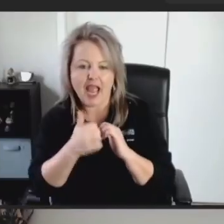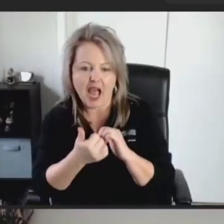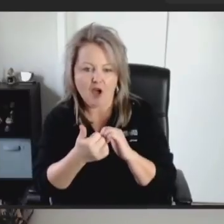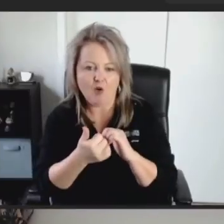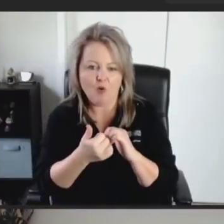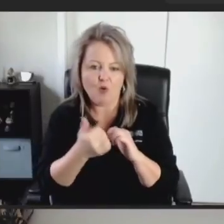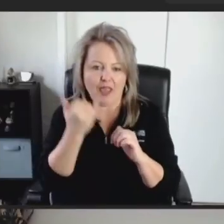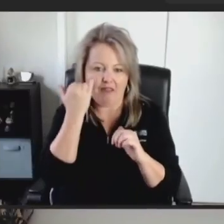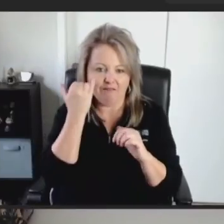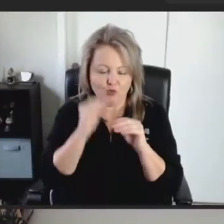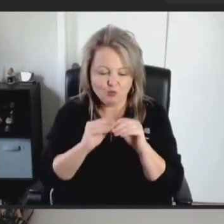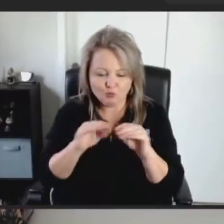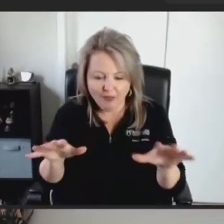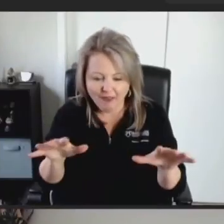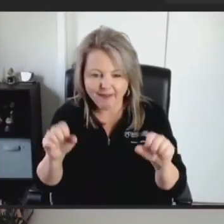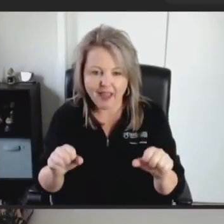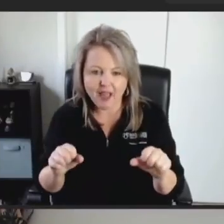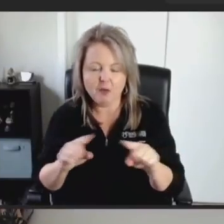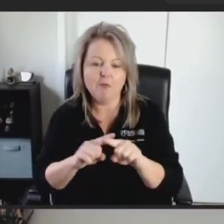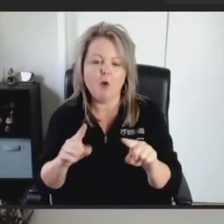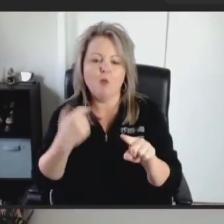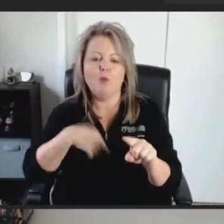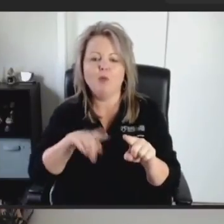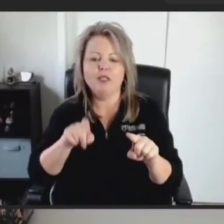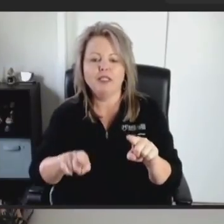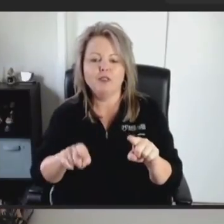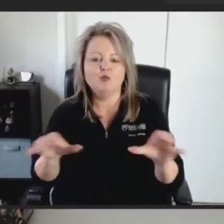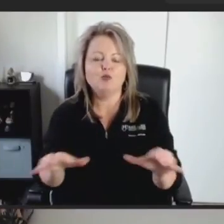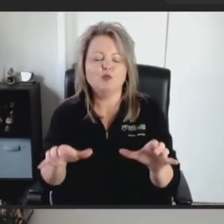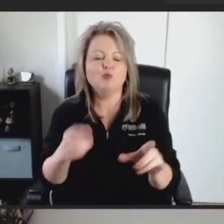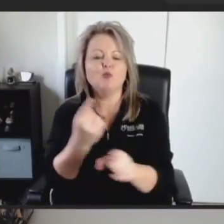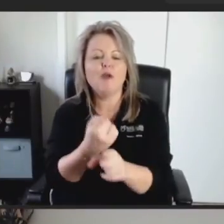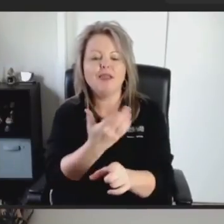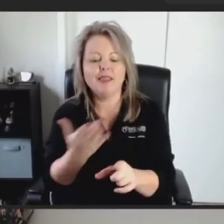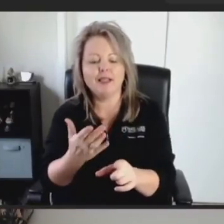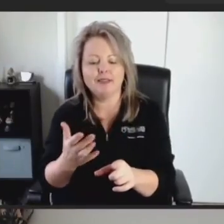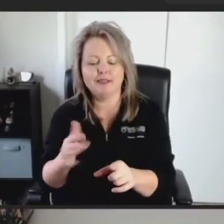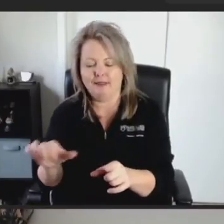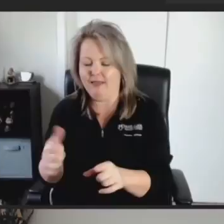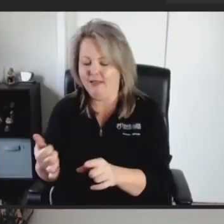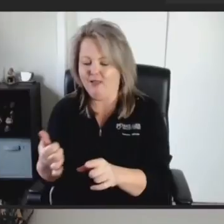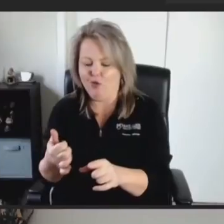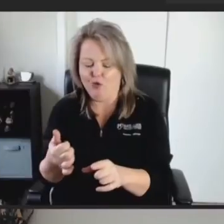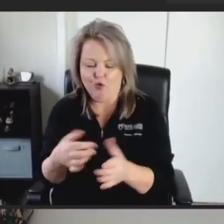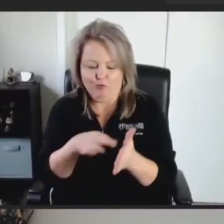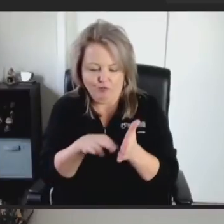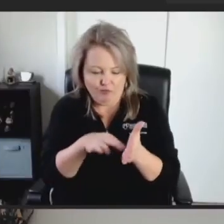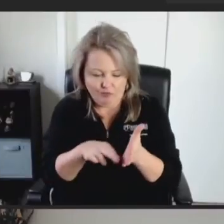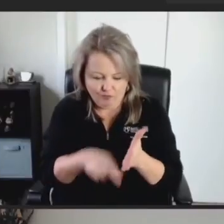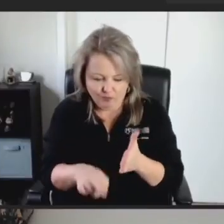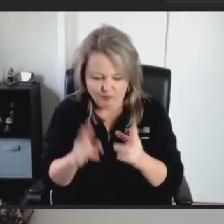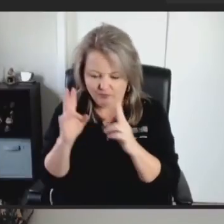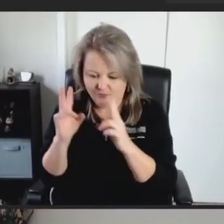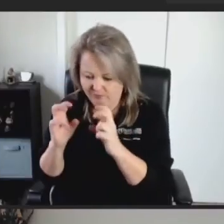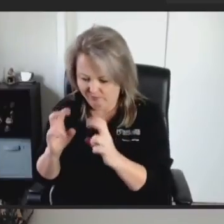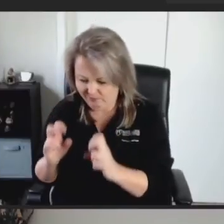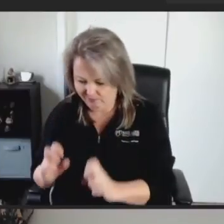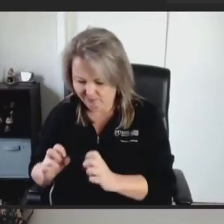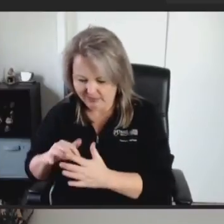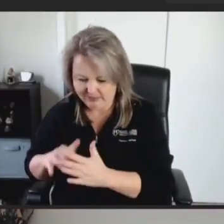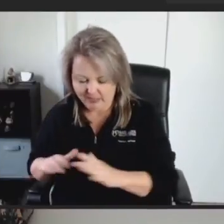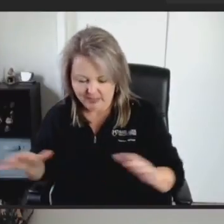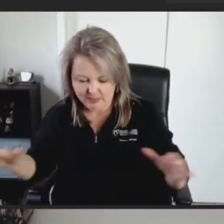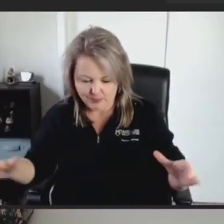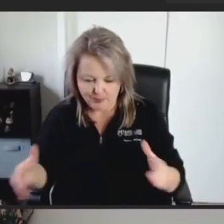be dependent on us doing the right things and some of these other studies coming through, so that we can ensure that